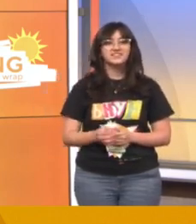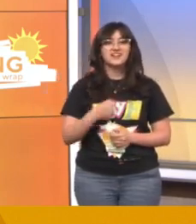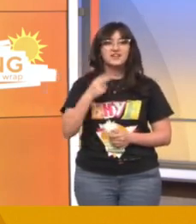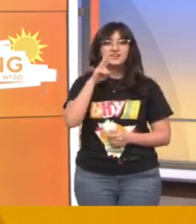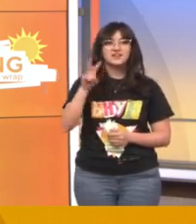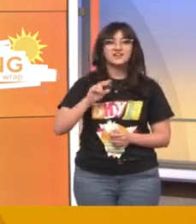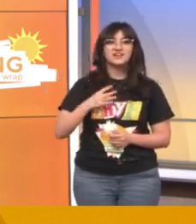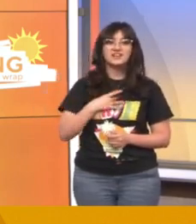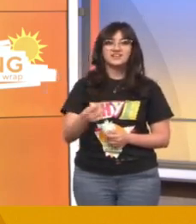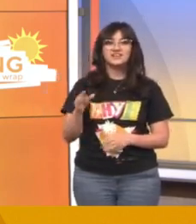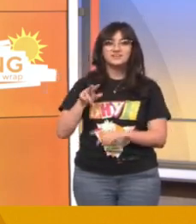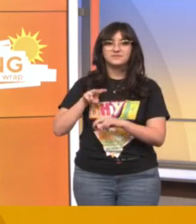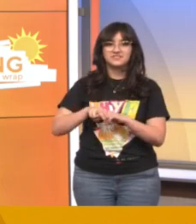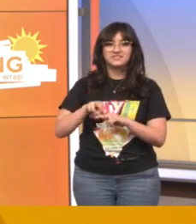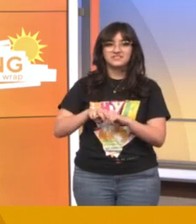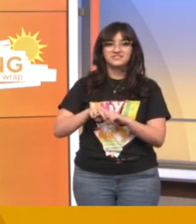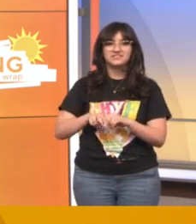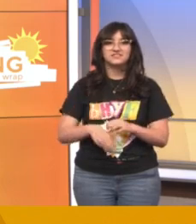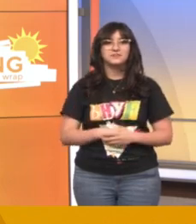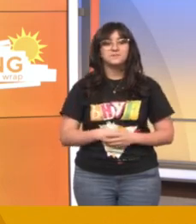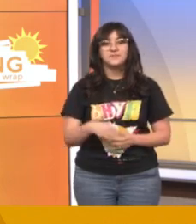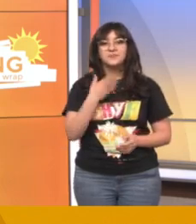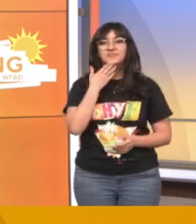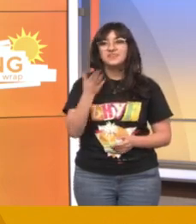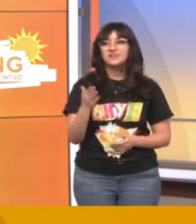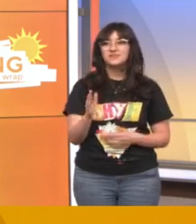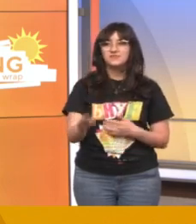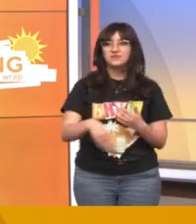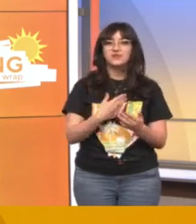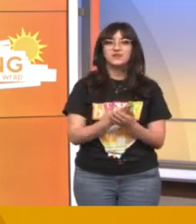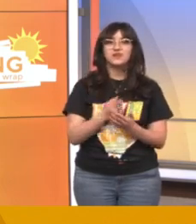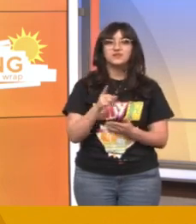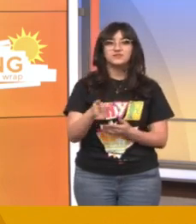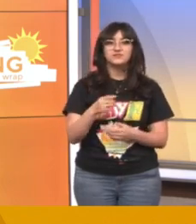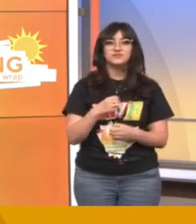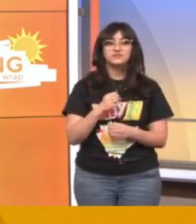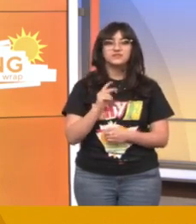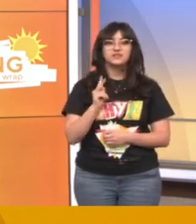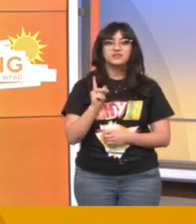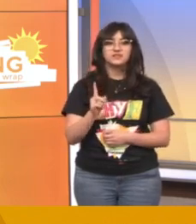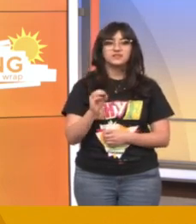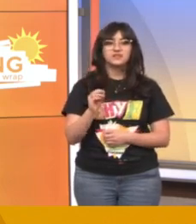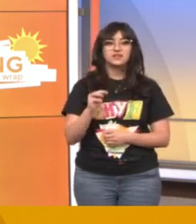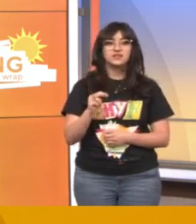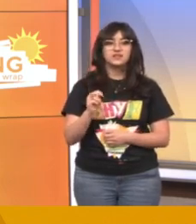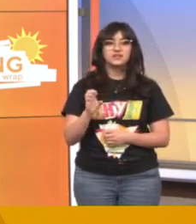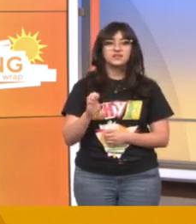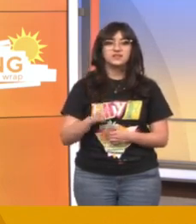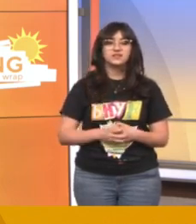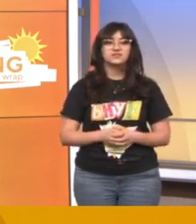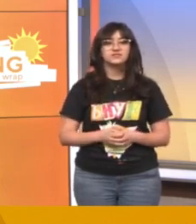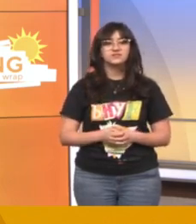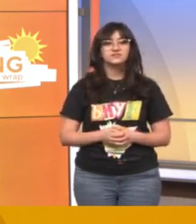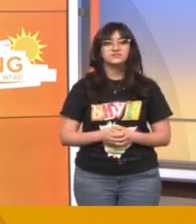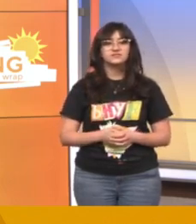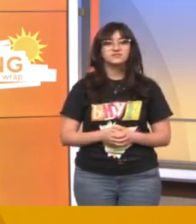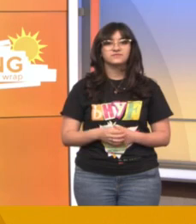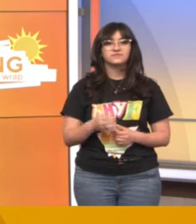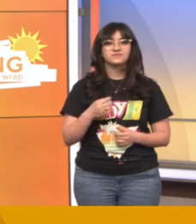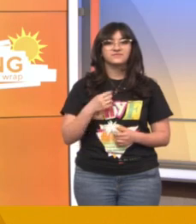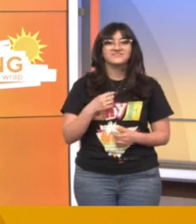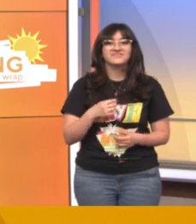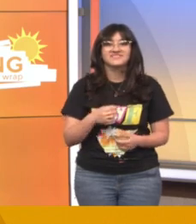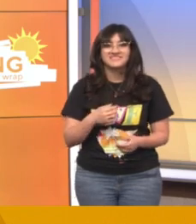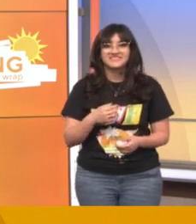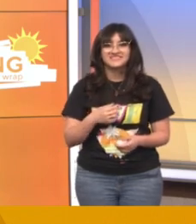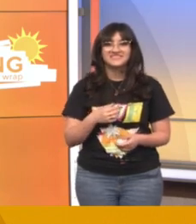right now. Alrighty. But I just Well- want to say thank you for everything you've done for the Latino community. Like, you. I think of growing up and my brothers. Look, I'm like shaking you